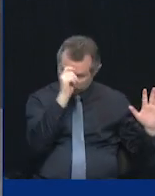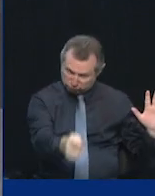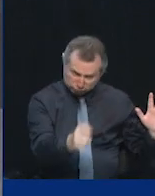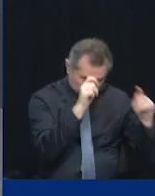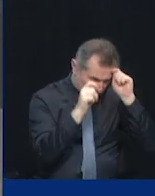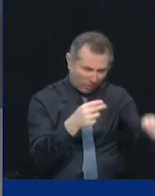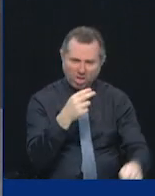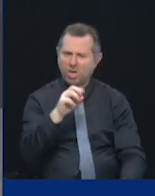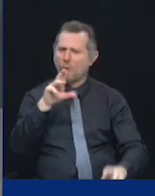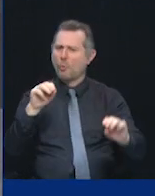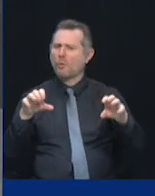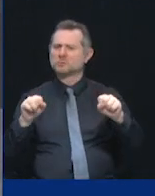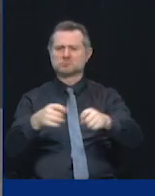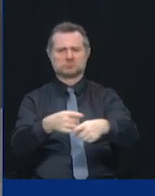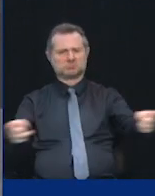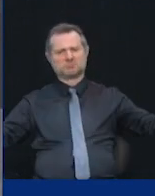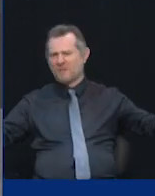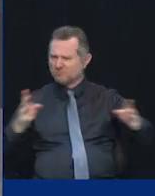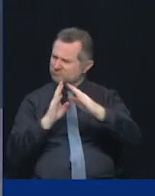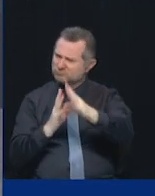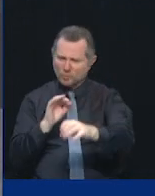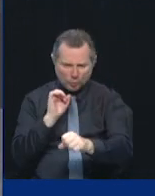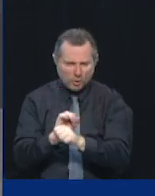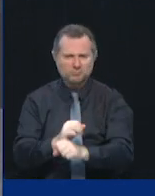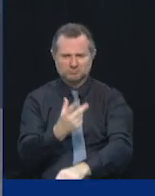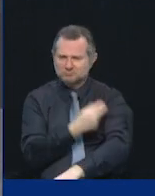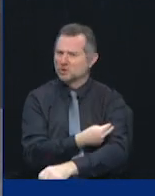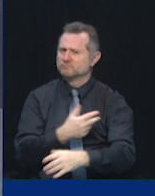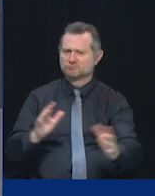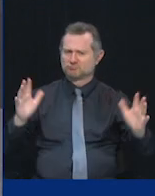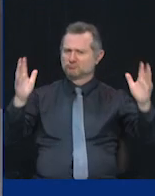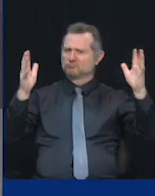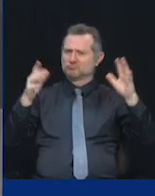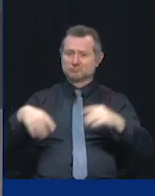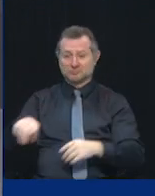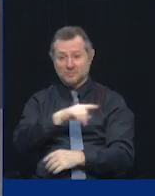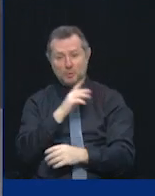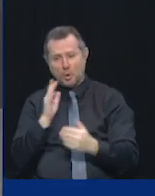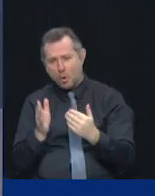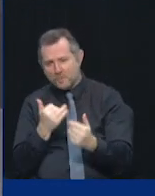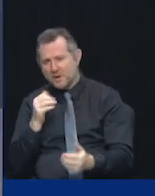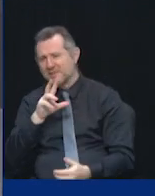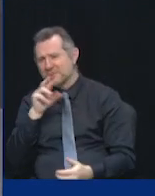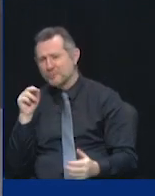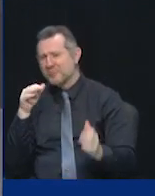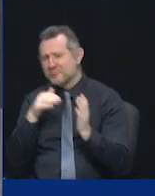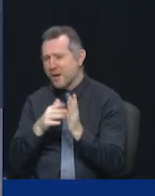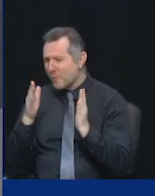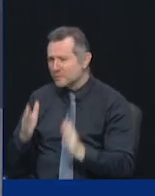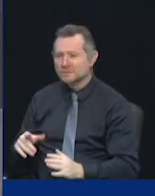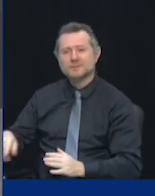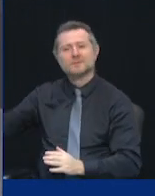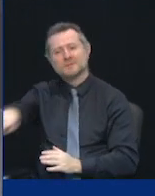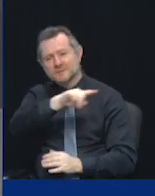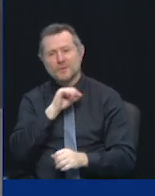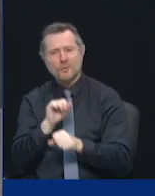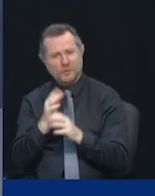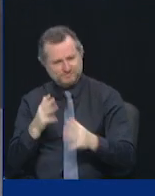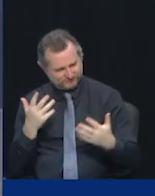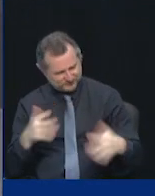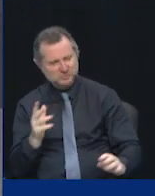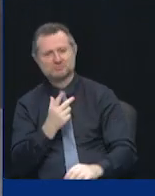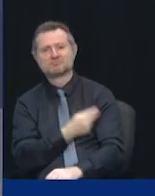nearly 30,000 employees have received at least a first dose through the MTA's program, or as part of city or state